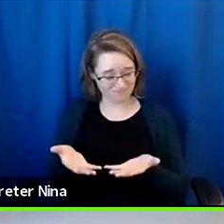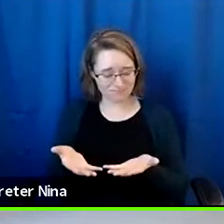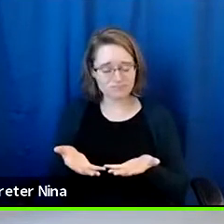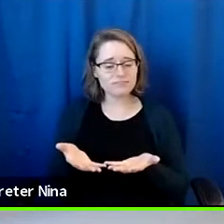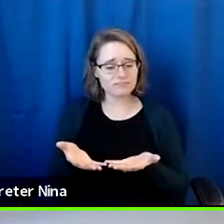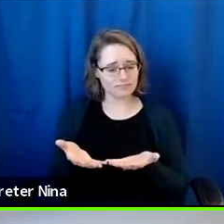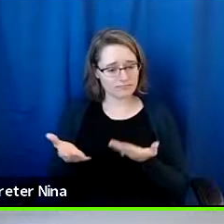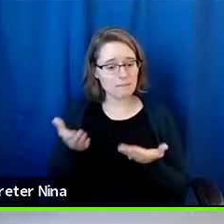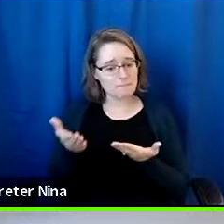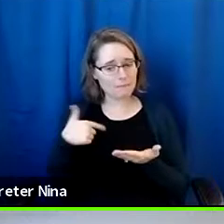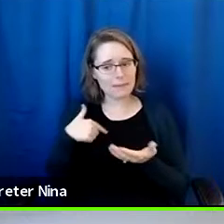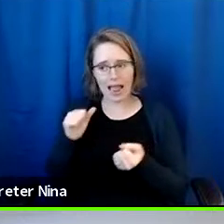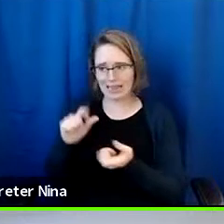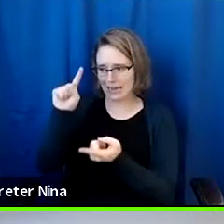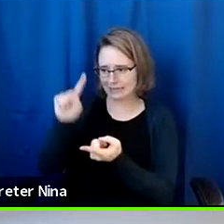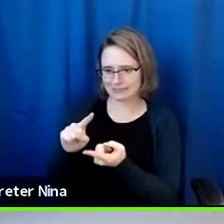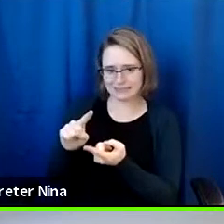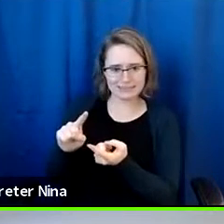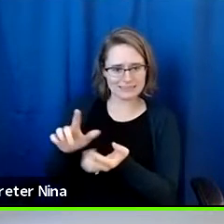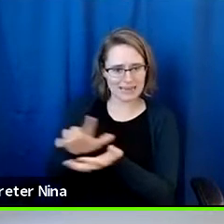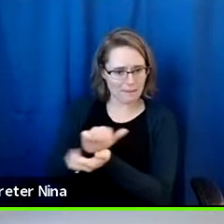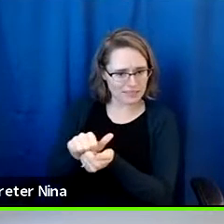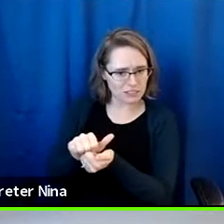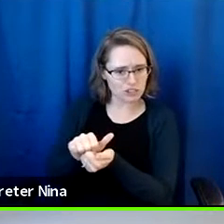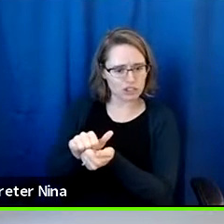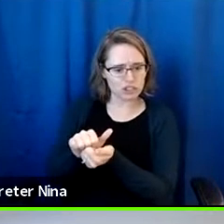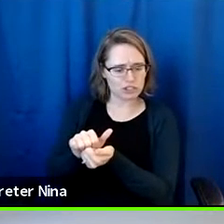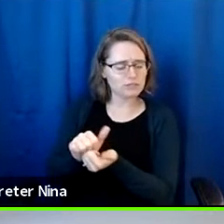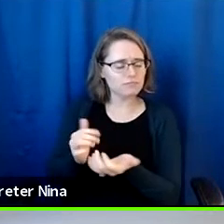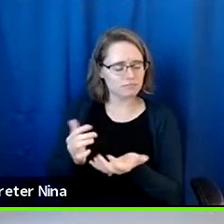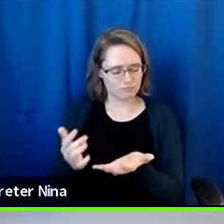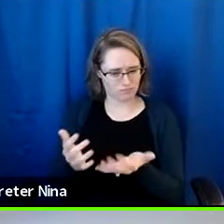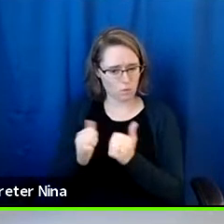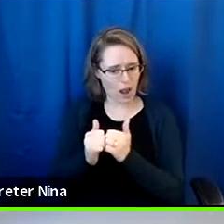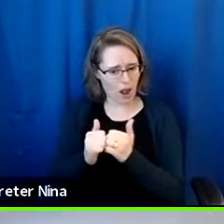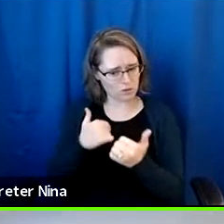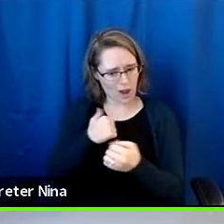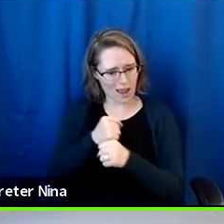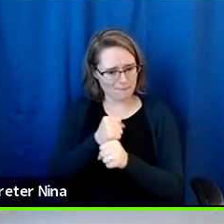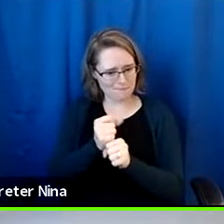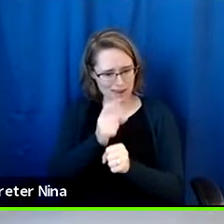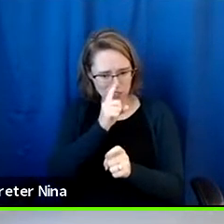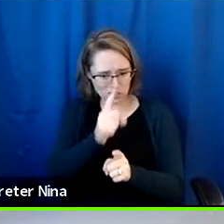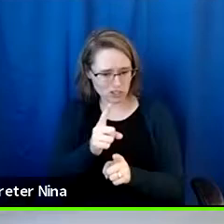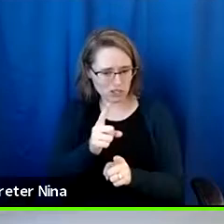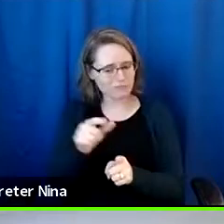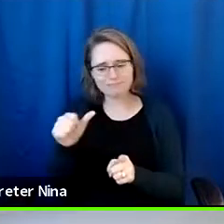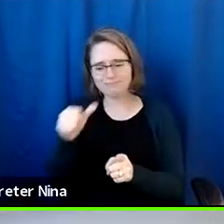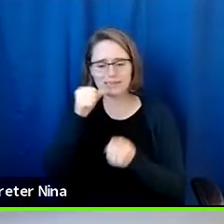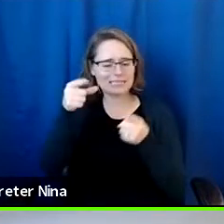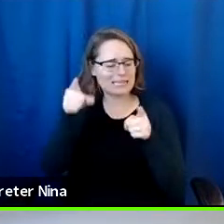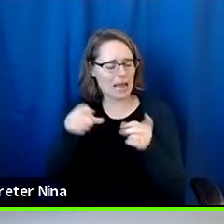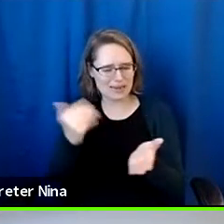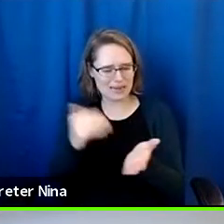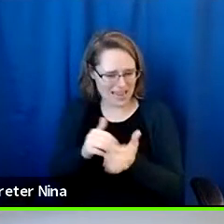can mitigate the damage. And so how do I make sure that I don't let that happen